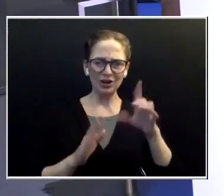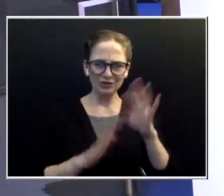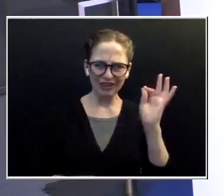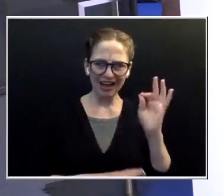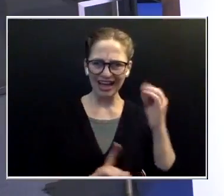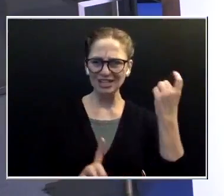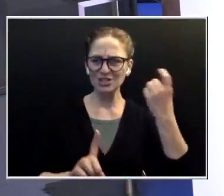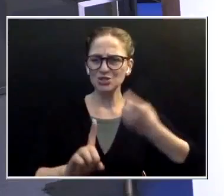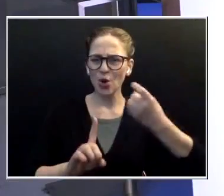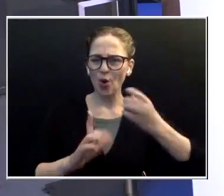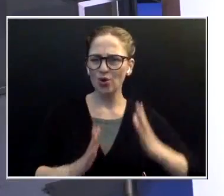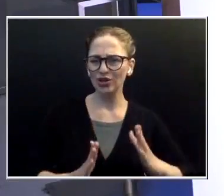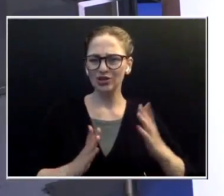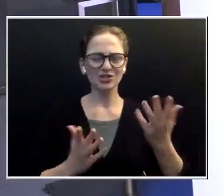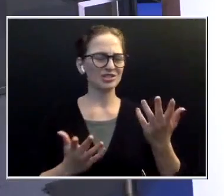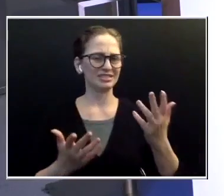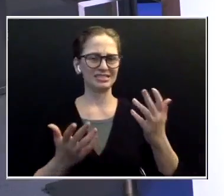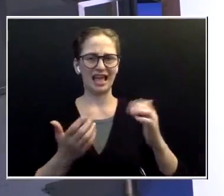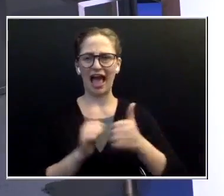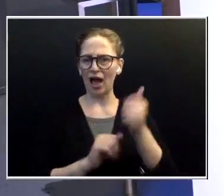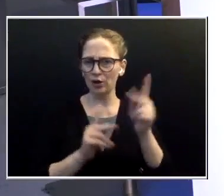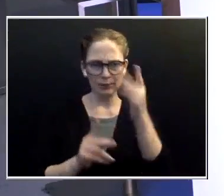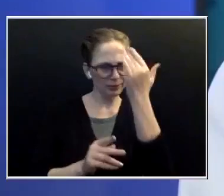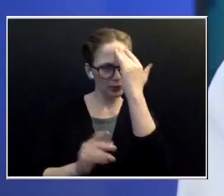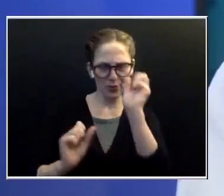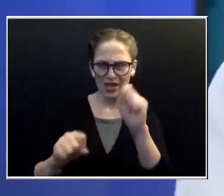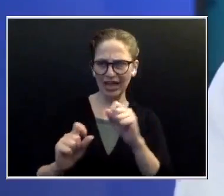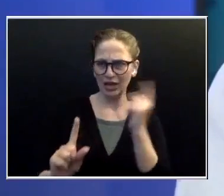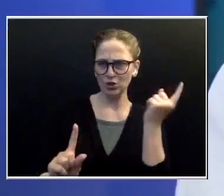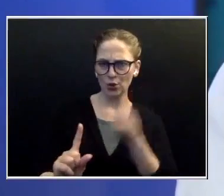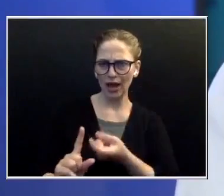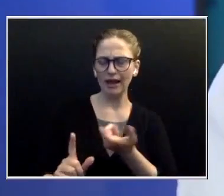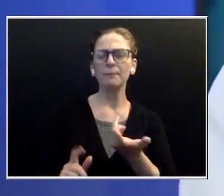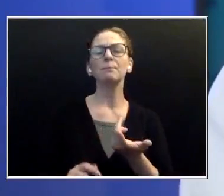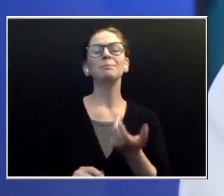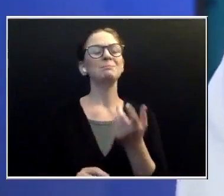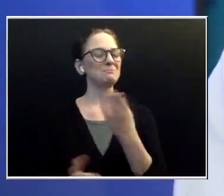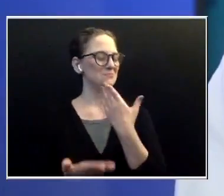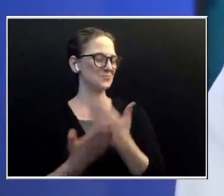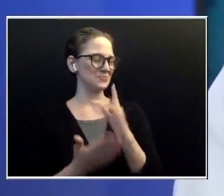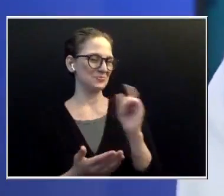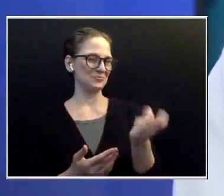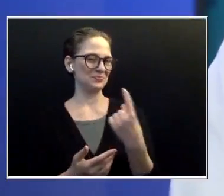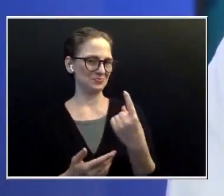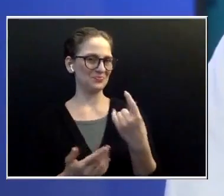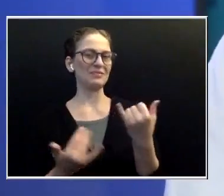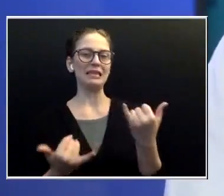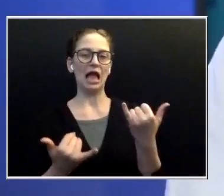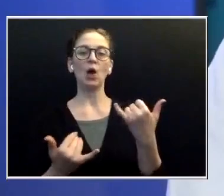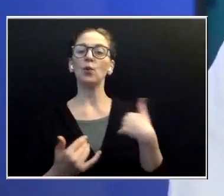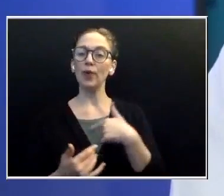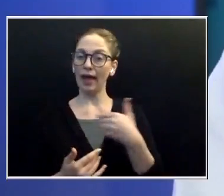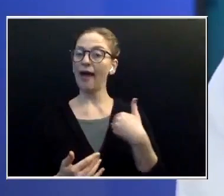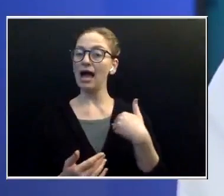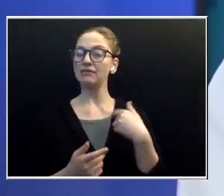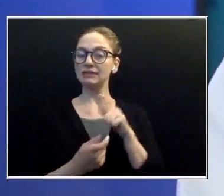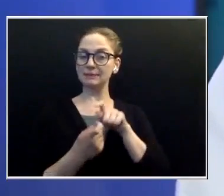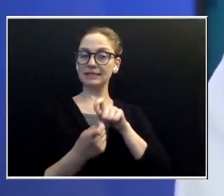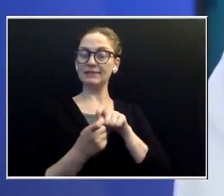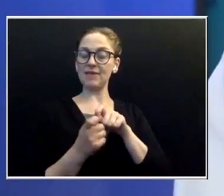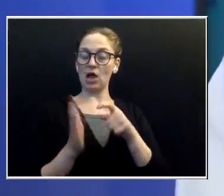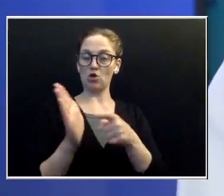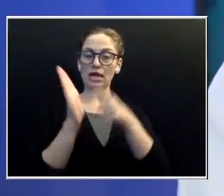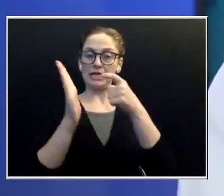is a possibility? That's a very good question. And now we have a very strict criteria to choose from the donors. So in 2012, MIT,